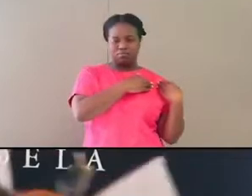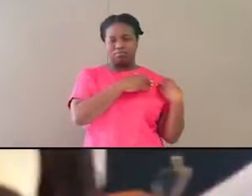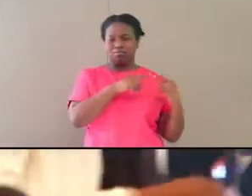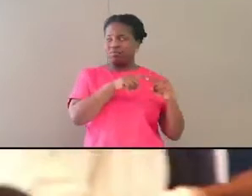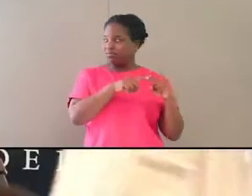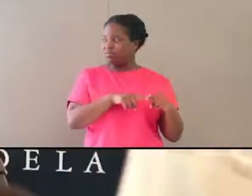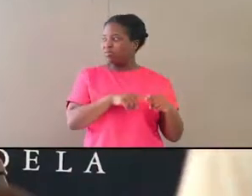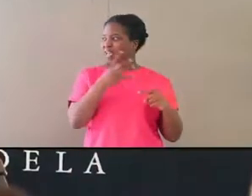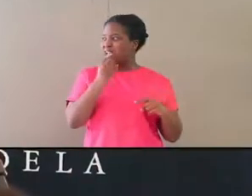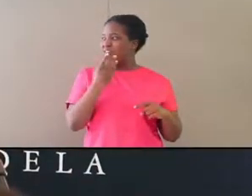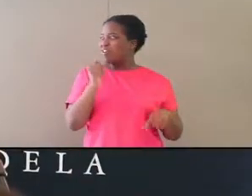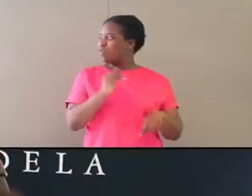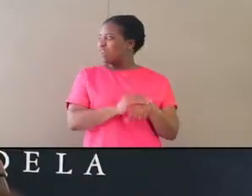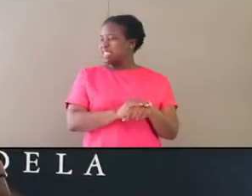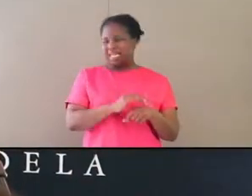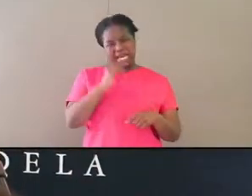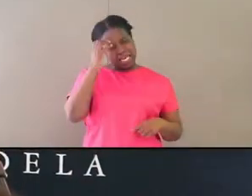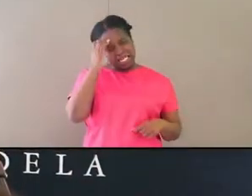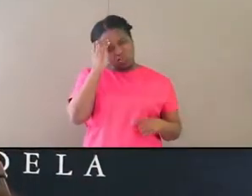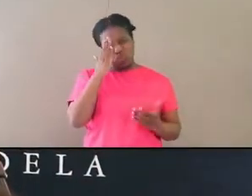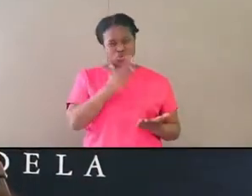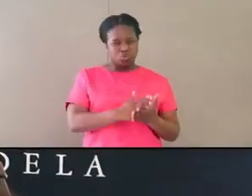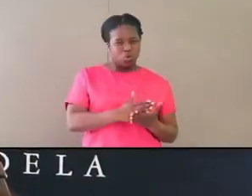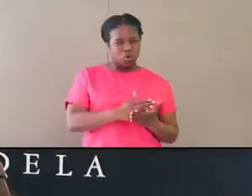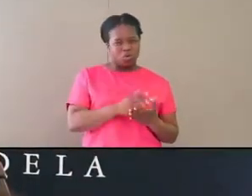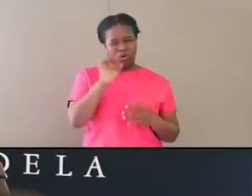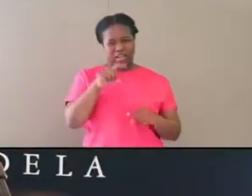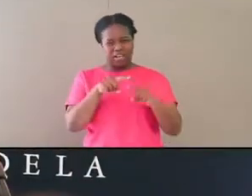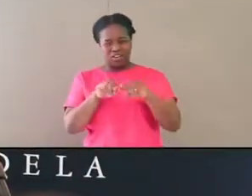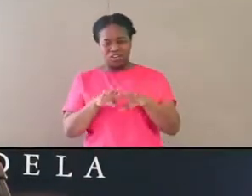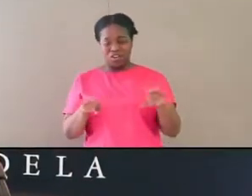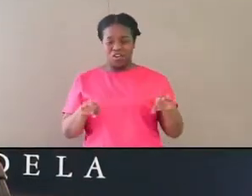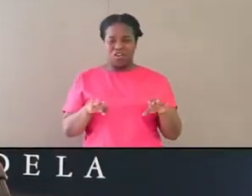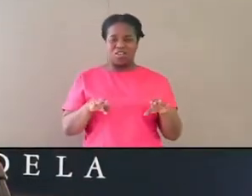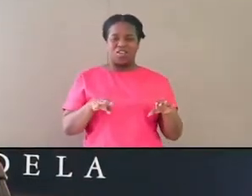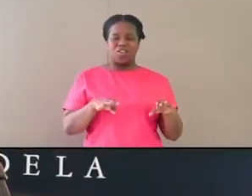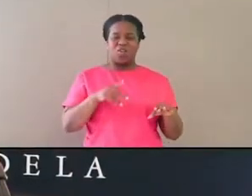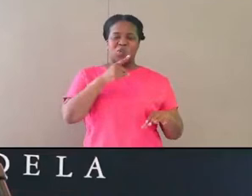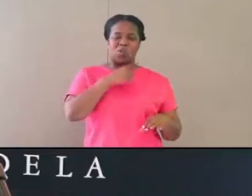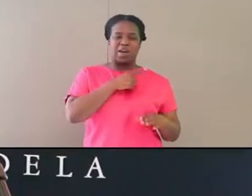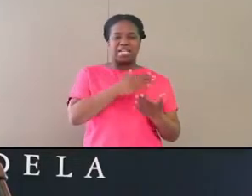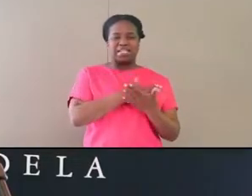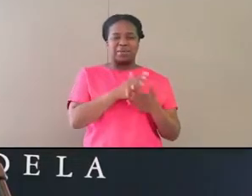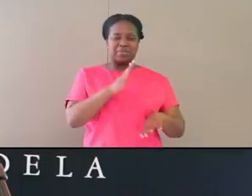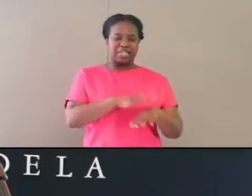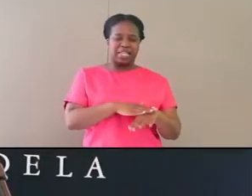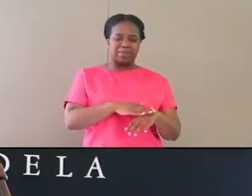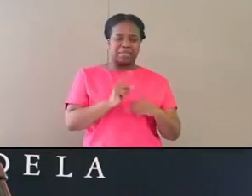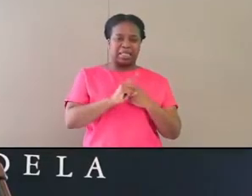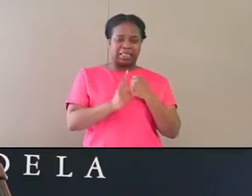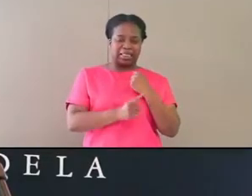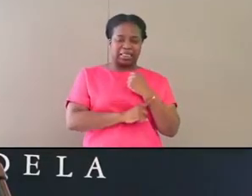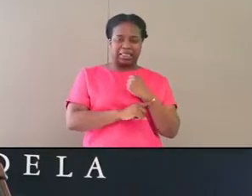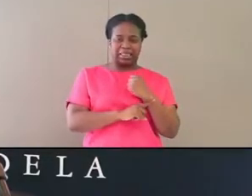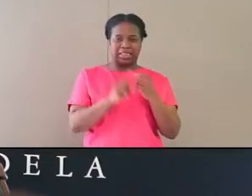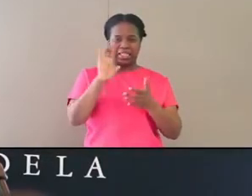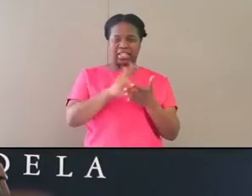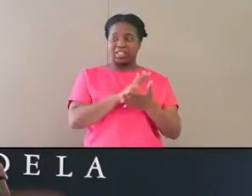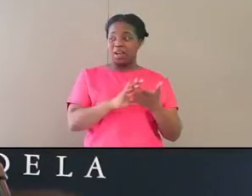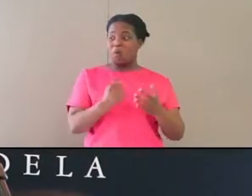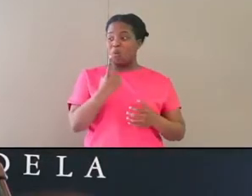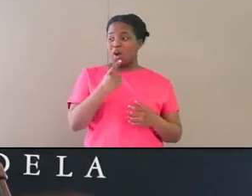then you have those friends that you never sure whether you can rely on them or not because they will sometimes drop you at the last minute one thing about